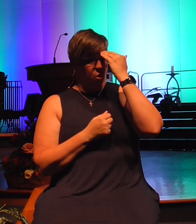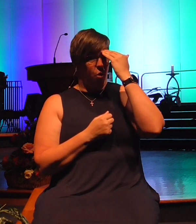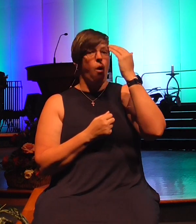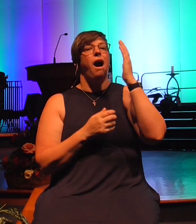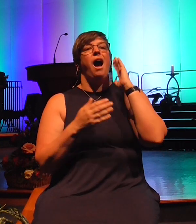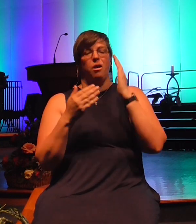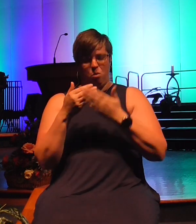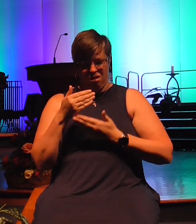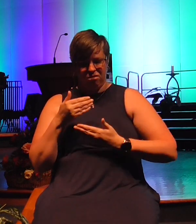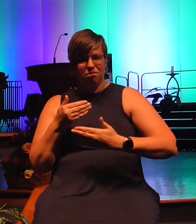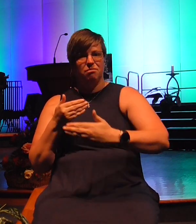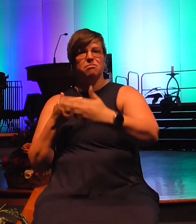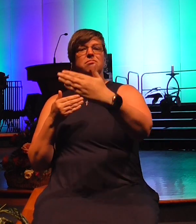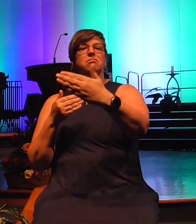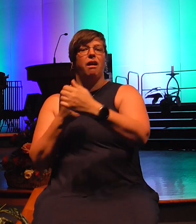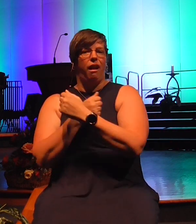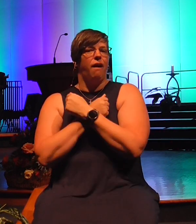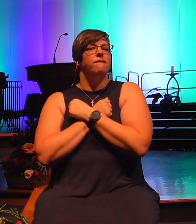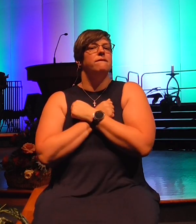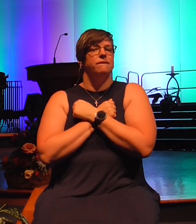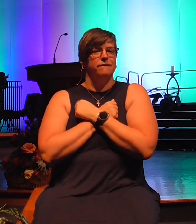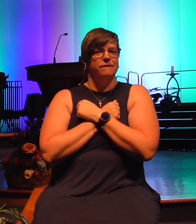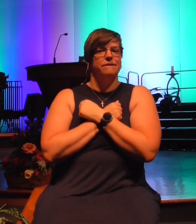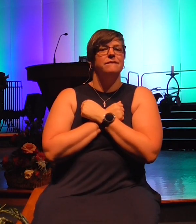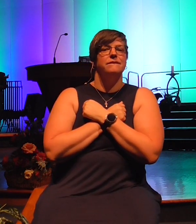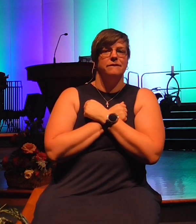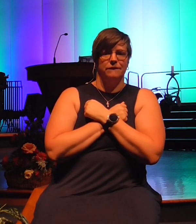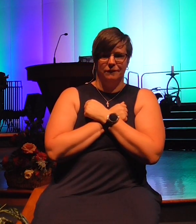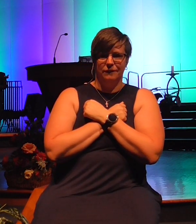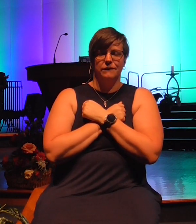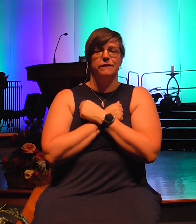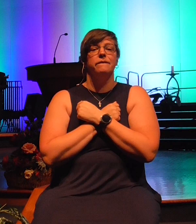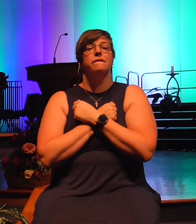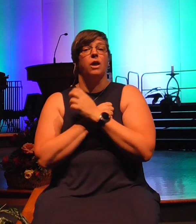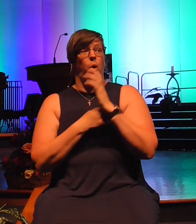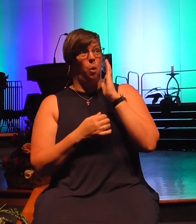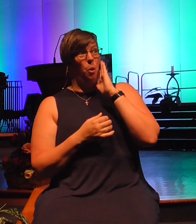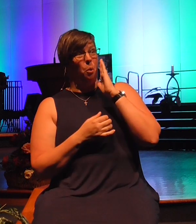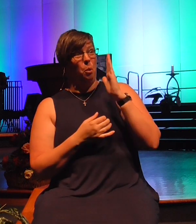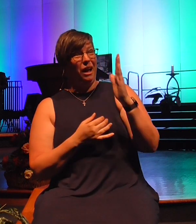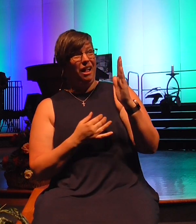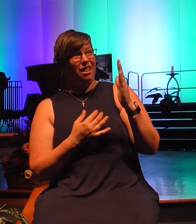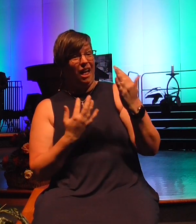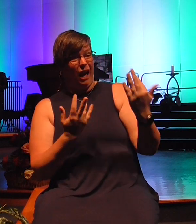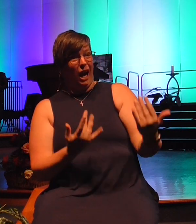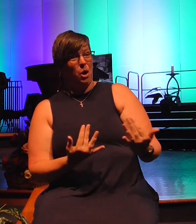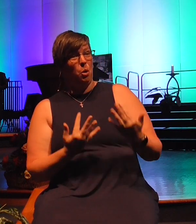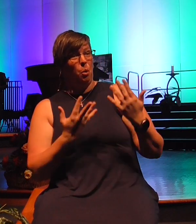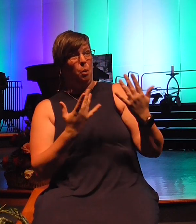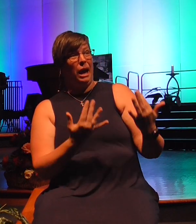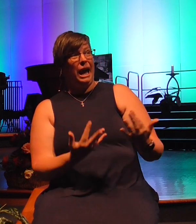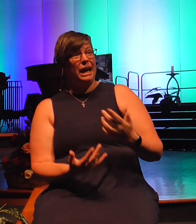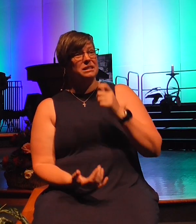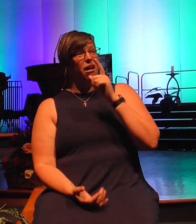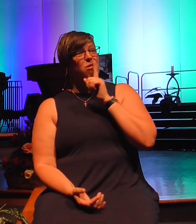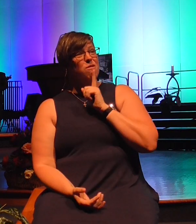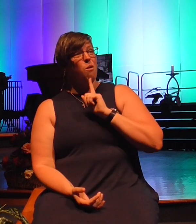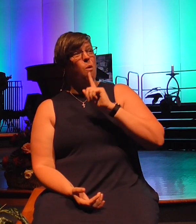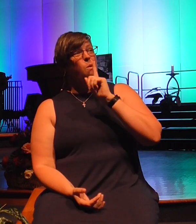I love you still. Will I wait a